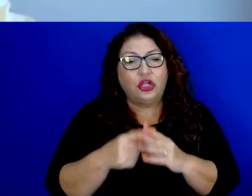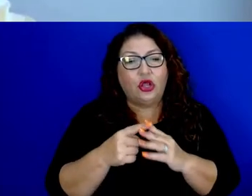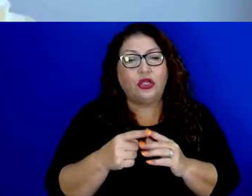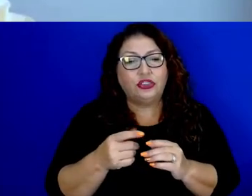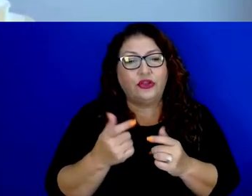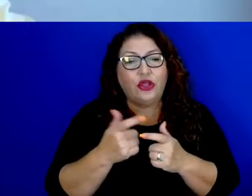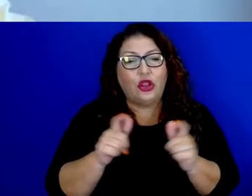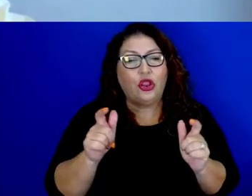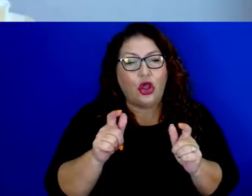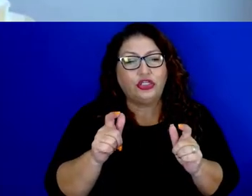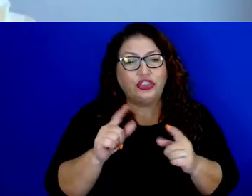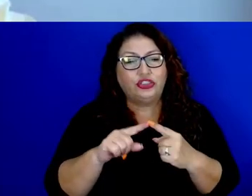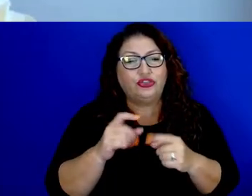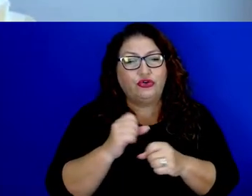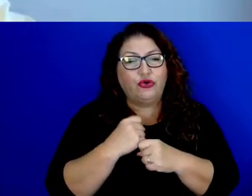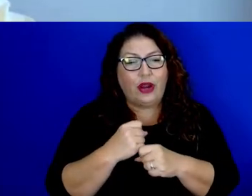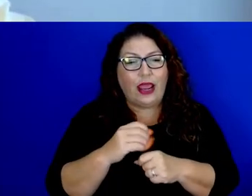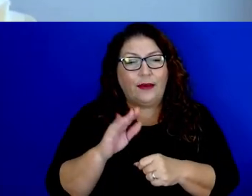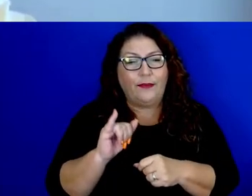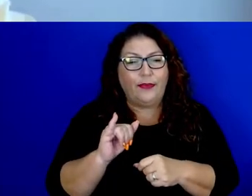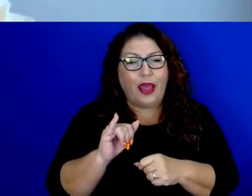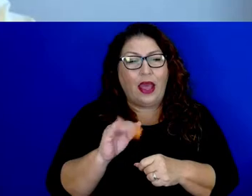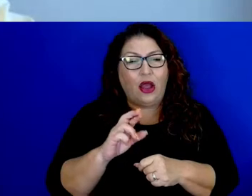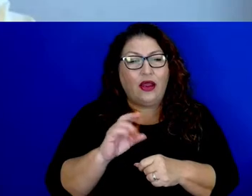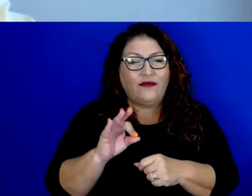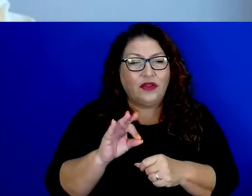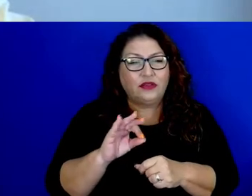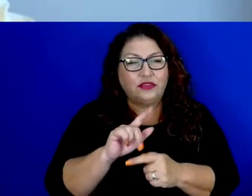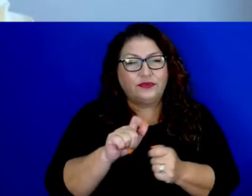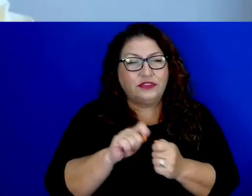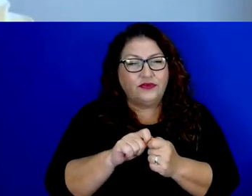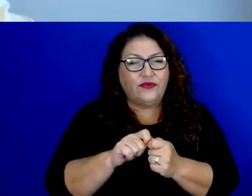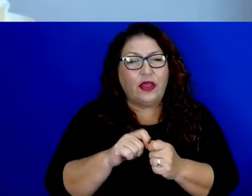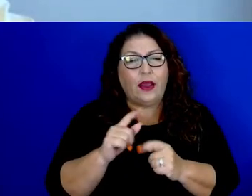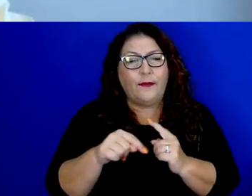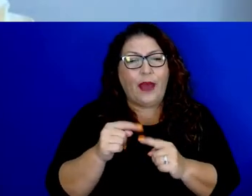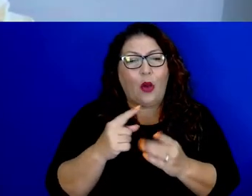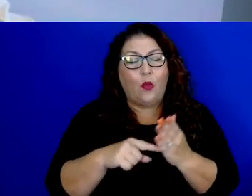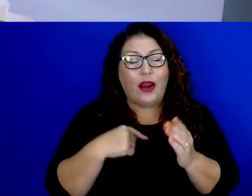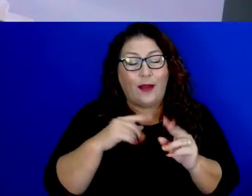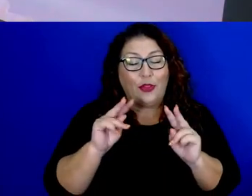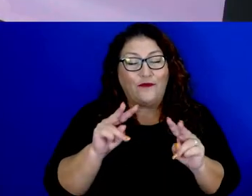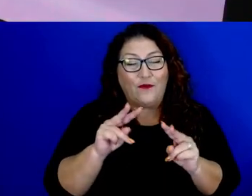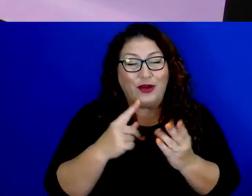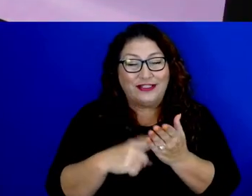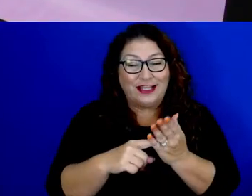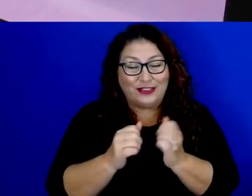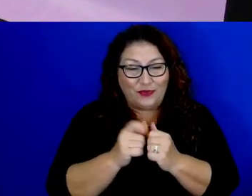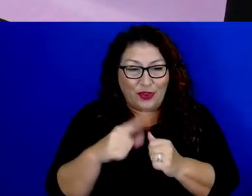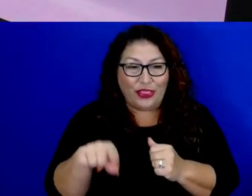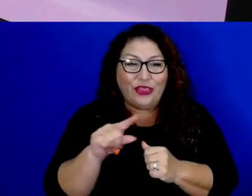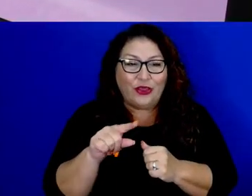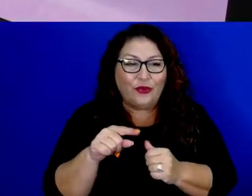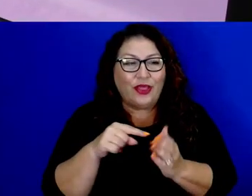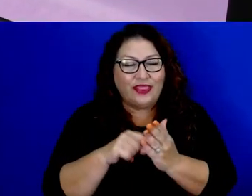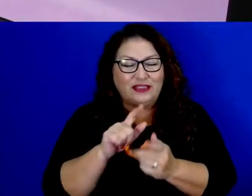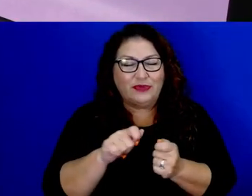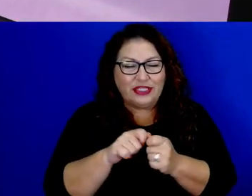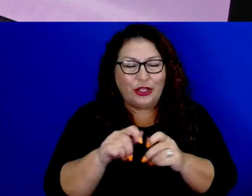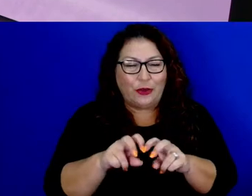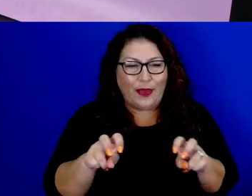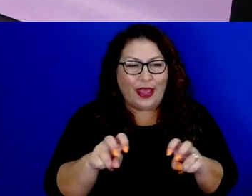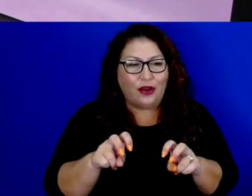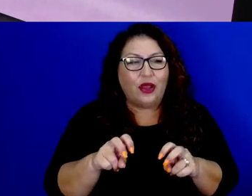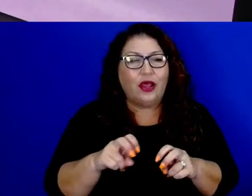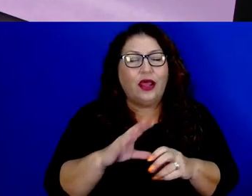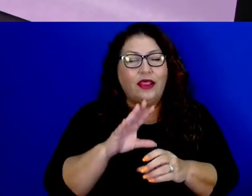EU, the RRF, Recovery and Resilience Facility, about which I'm looking forward to discussing with you in this particular panel in the context of finding effective measures